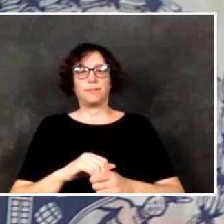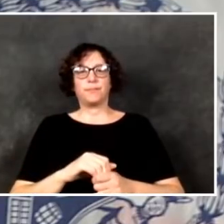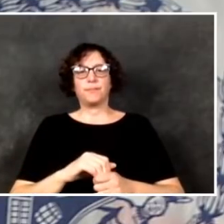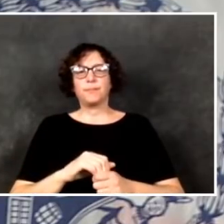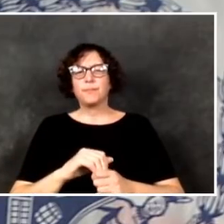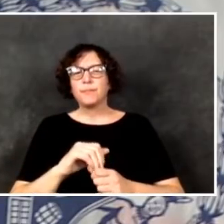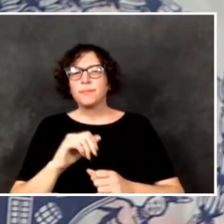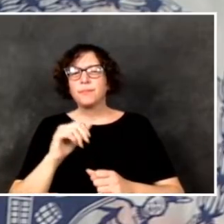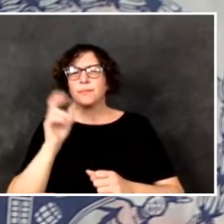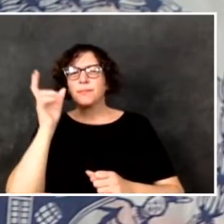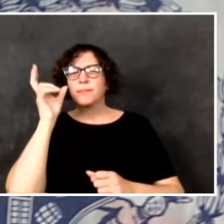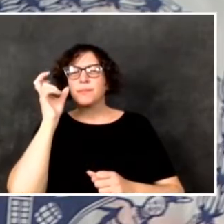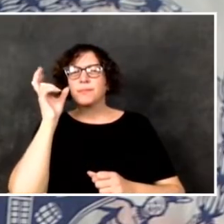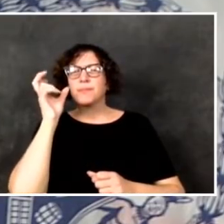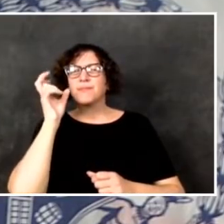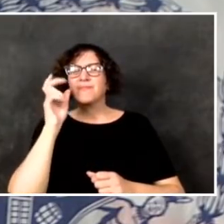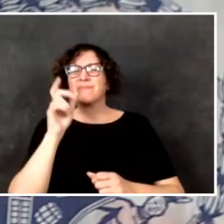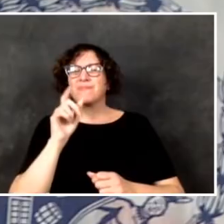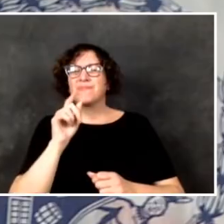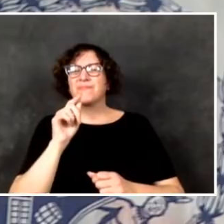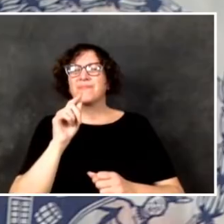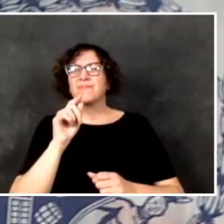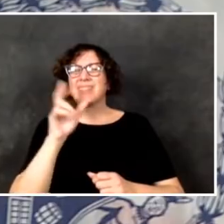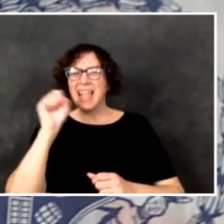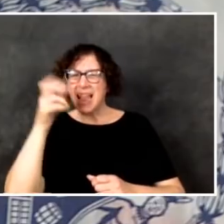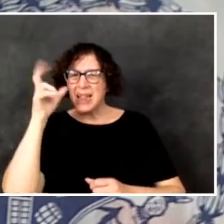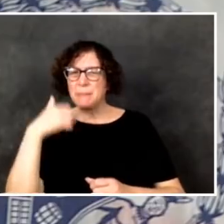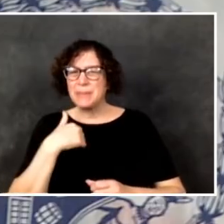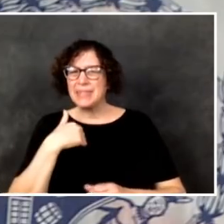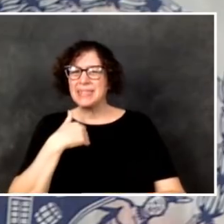Maya? Can you hear me? There you go. Can you hear me? Yep.